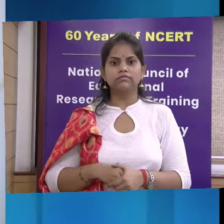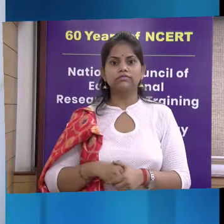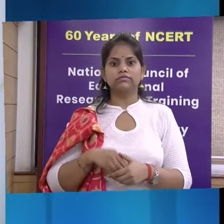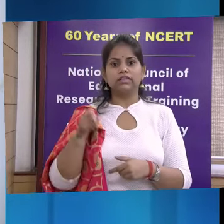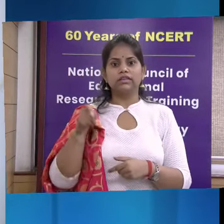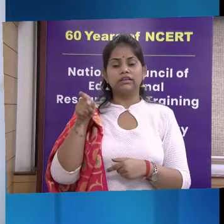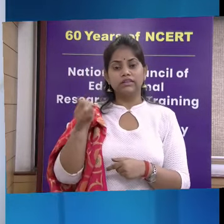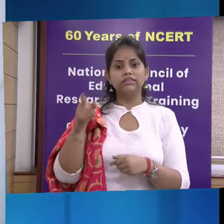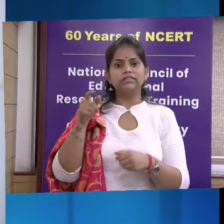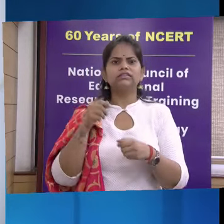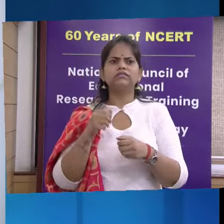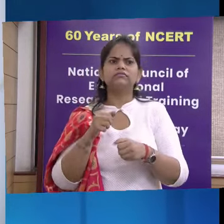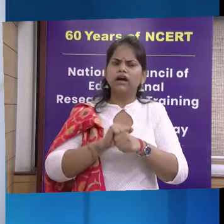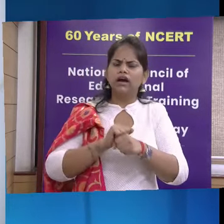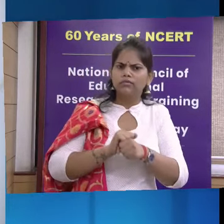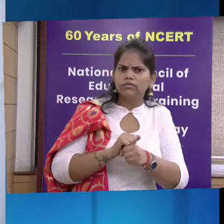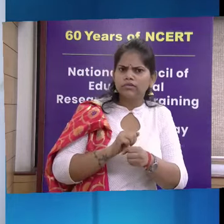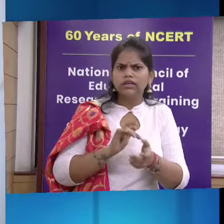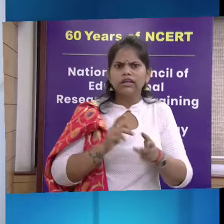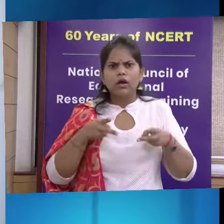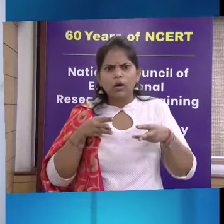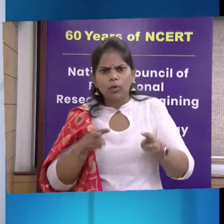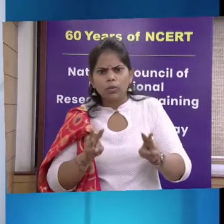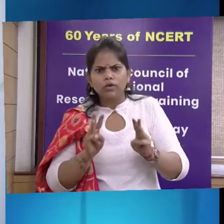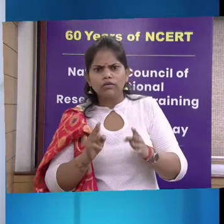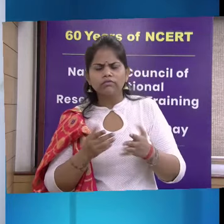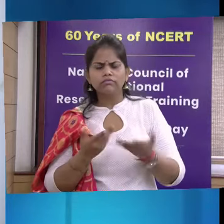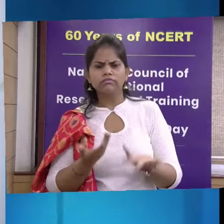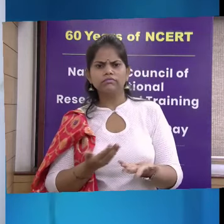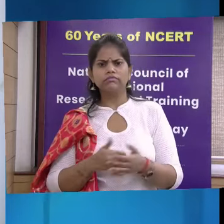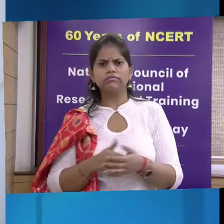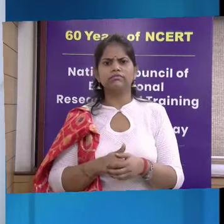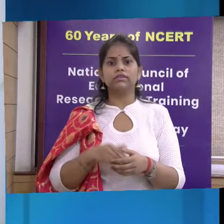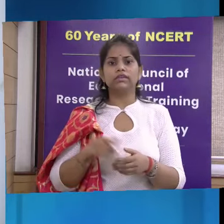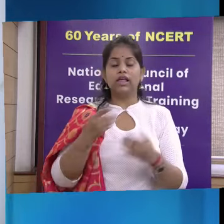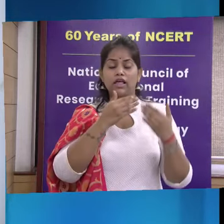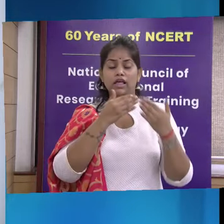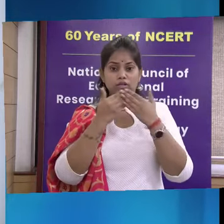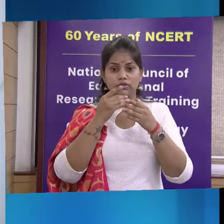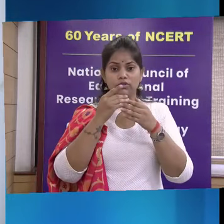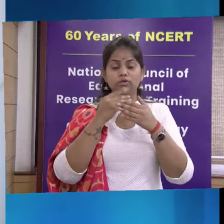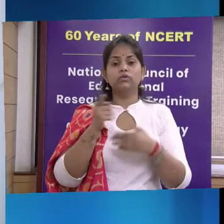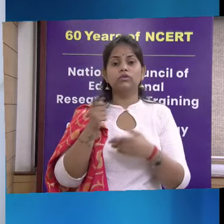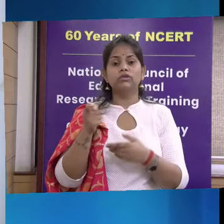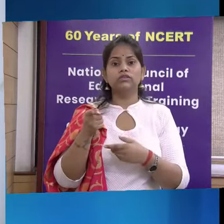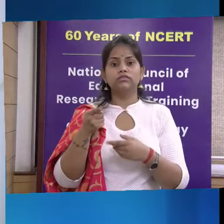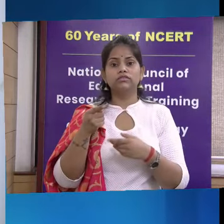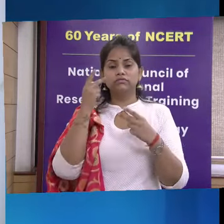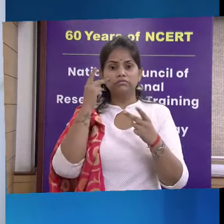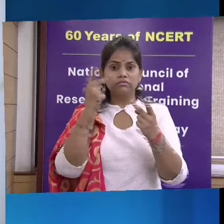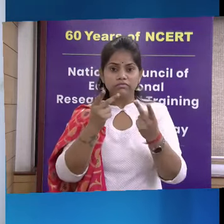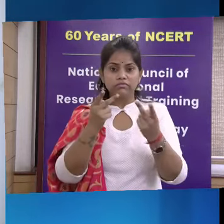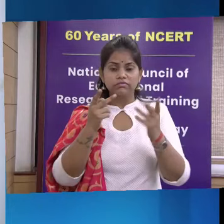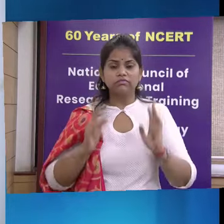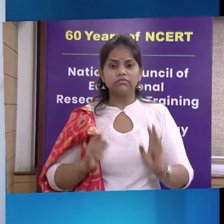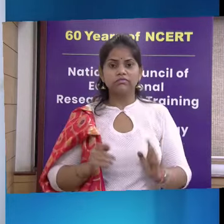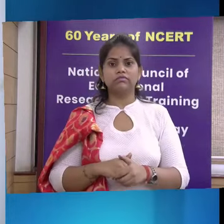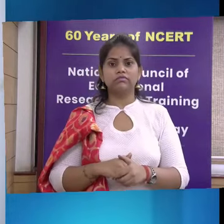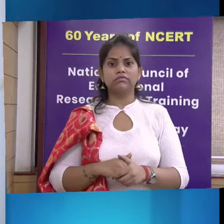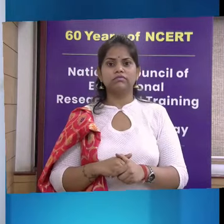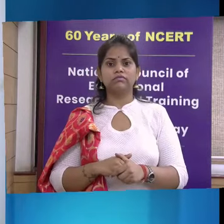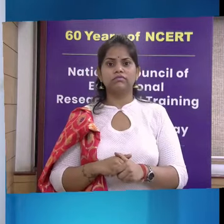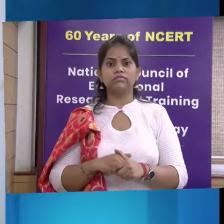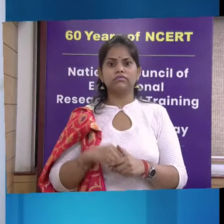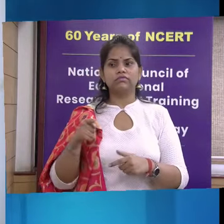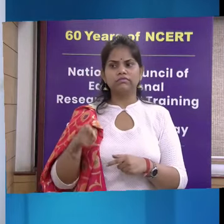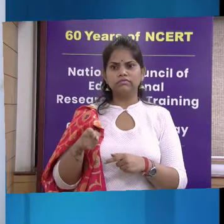and operations are not merely limited to school education per se. The intrinsic and